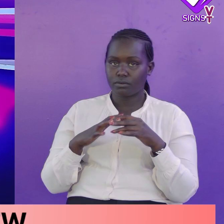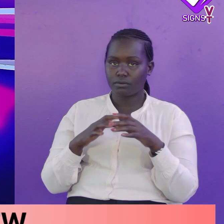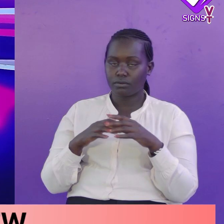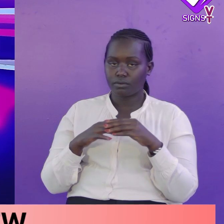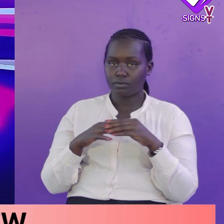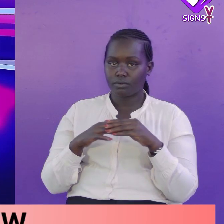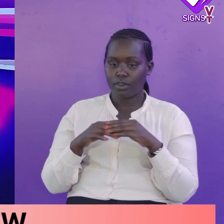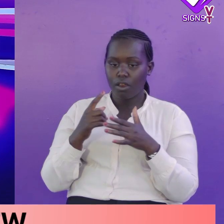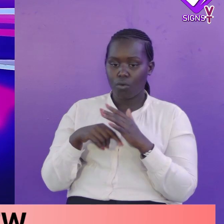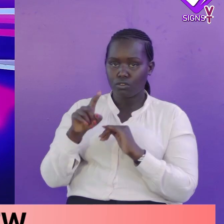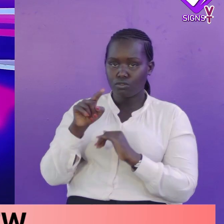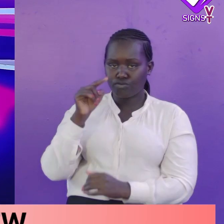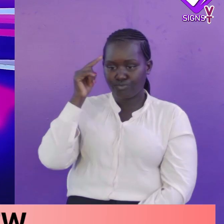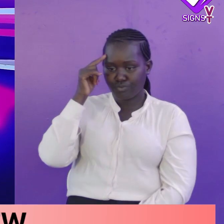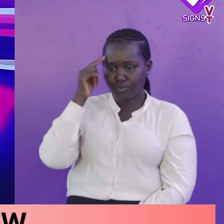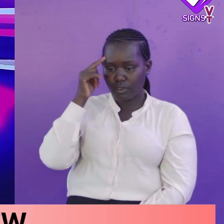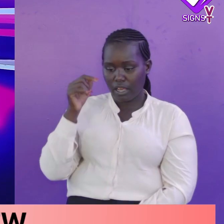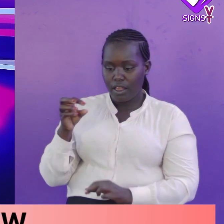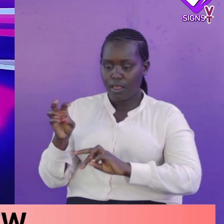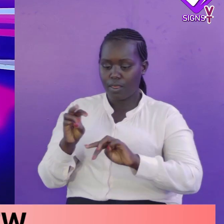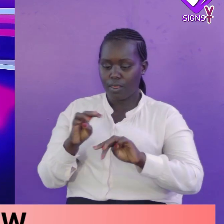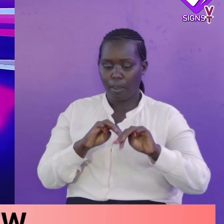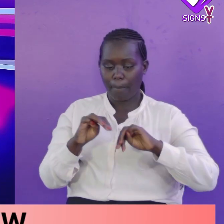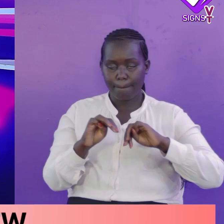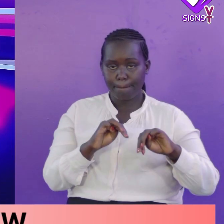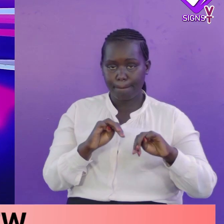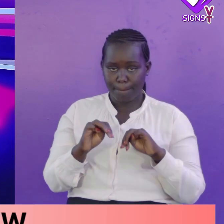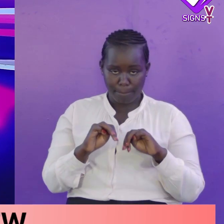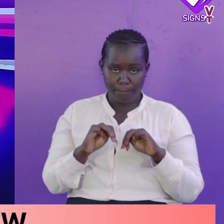what do you think the management